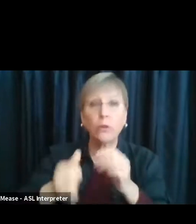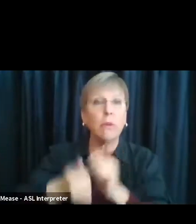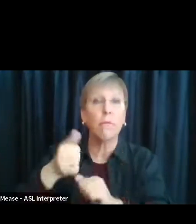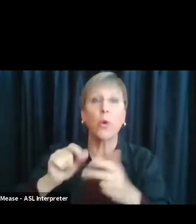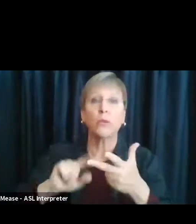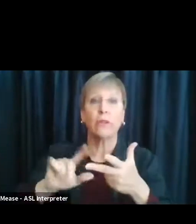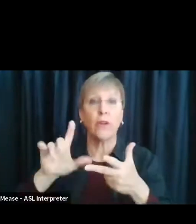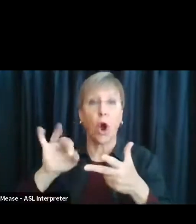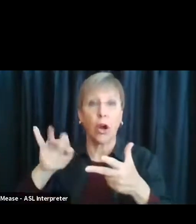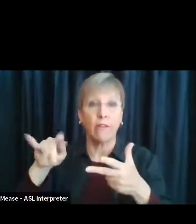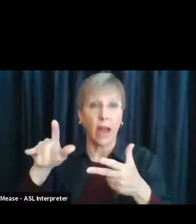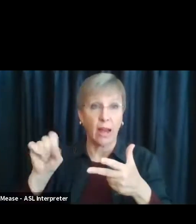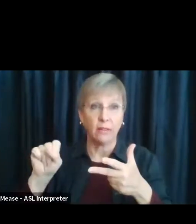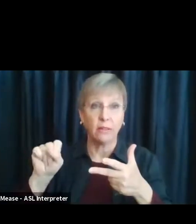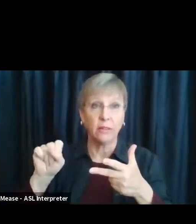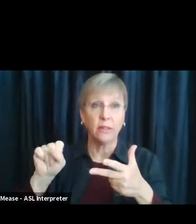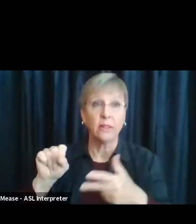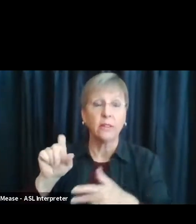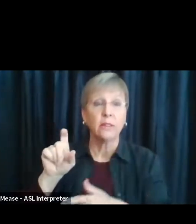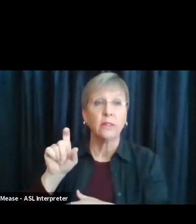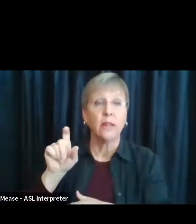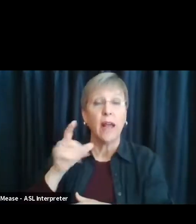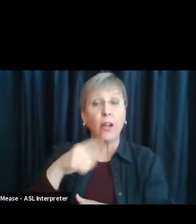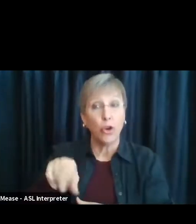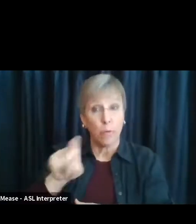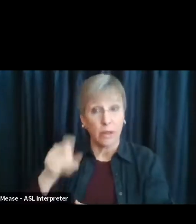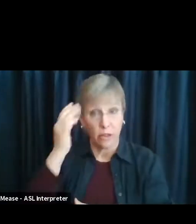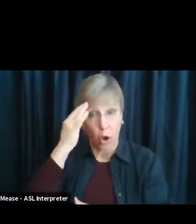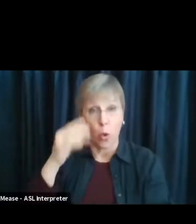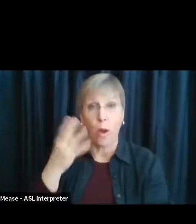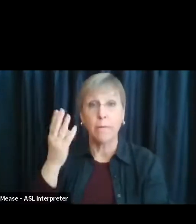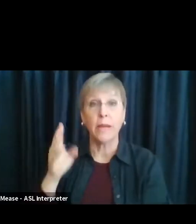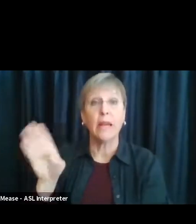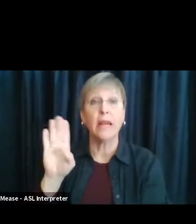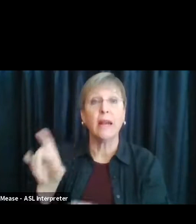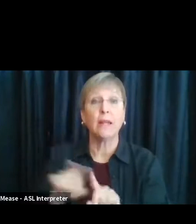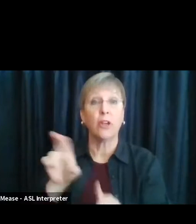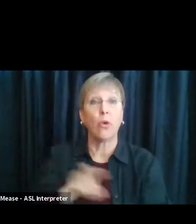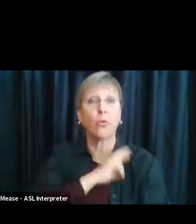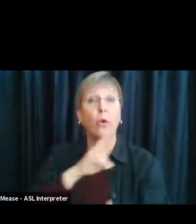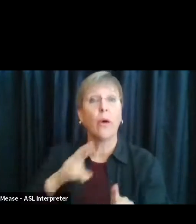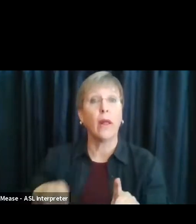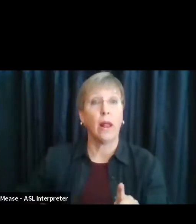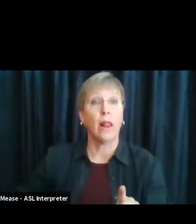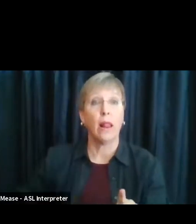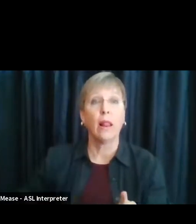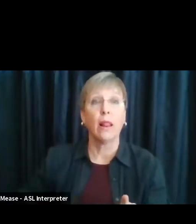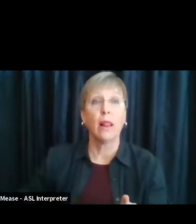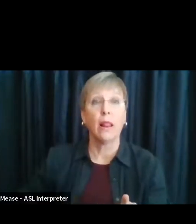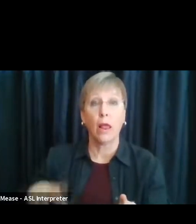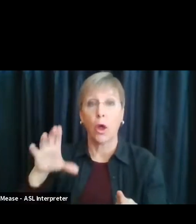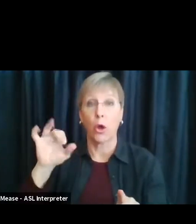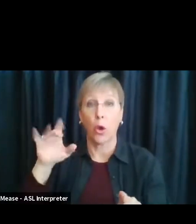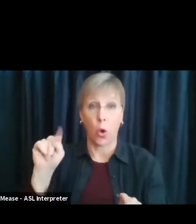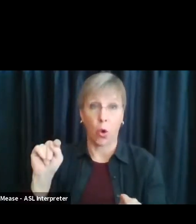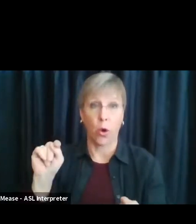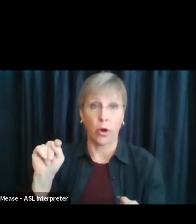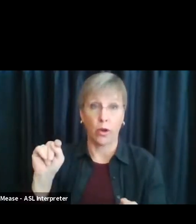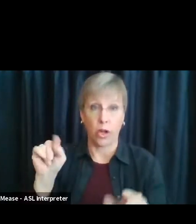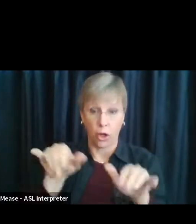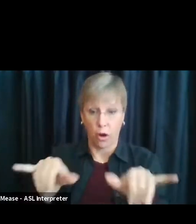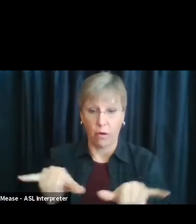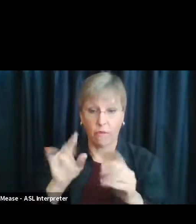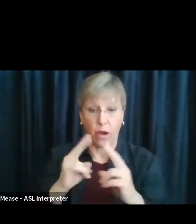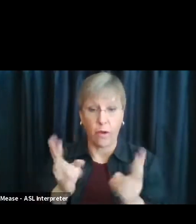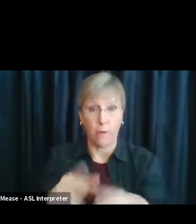artifacts. And you have to know that Benin has a royal court art, which is very